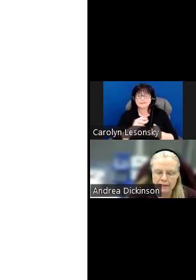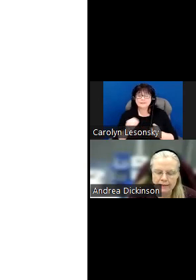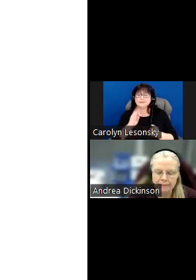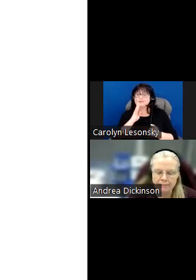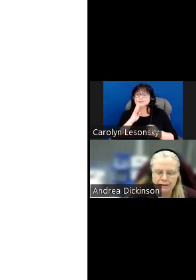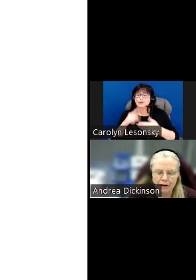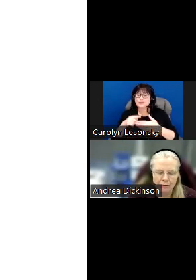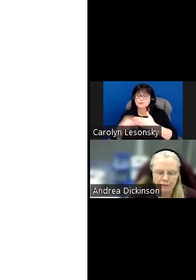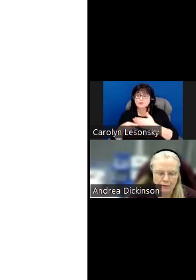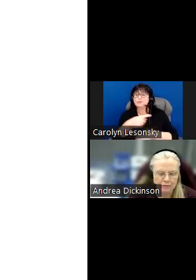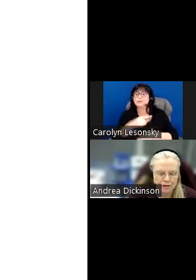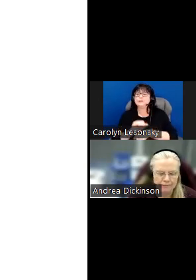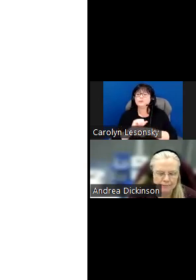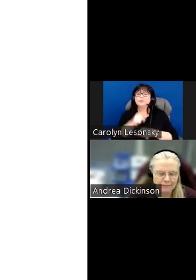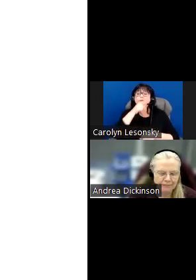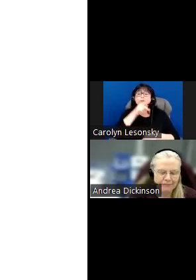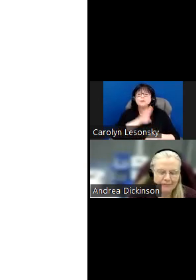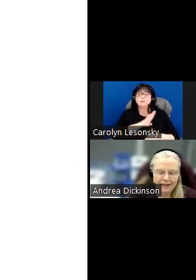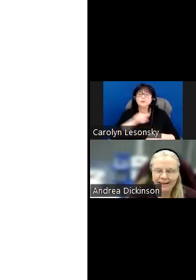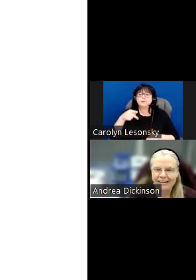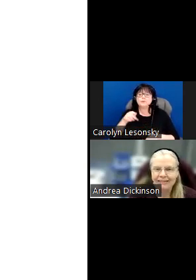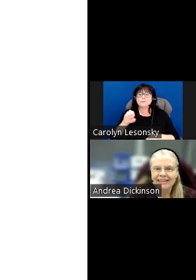Peterborough Pete's mental health coach.